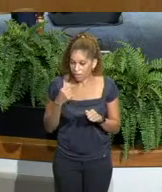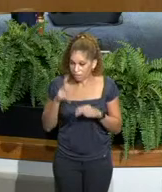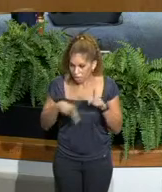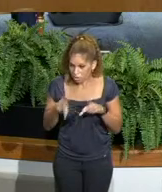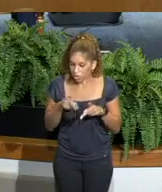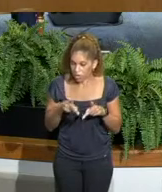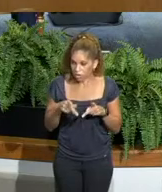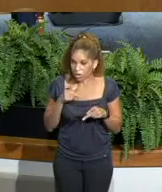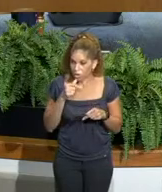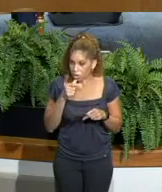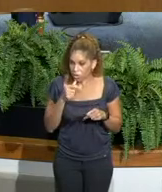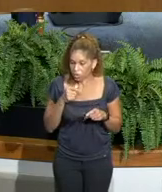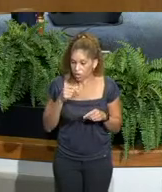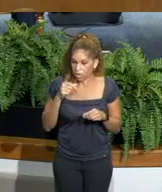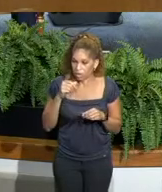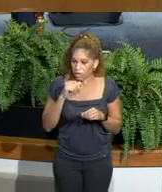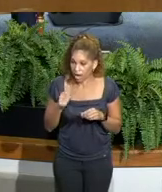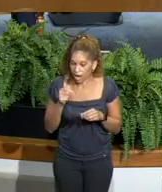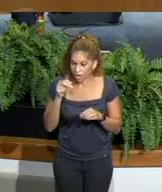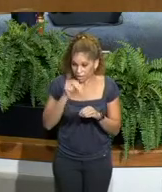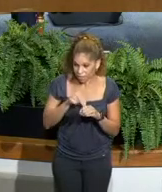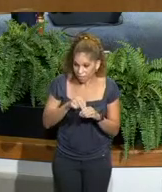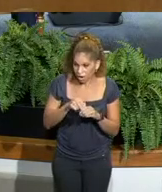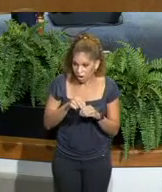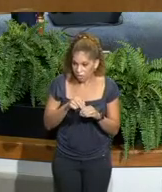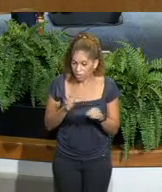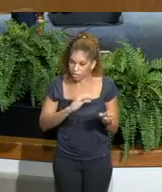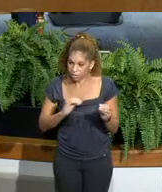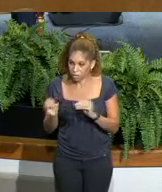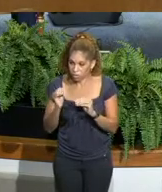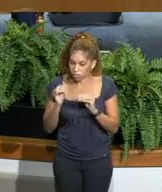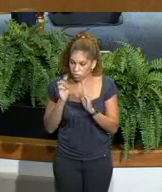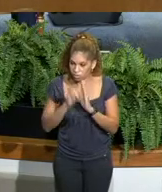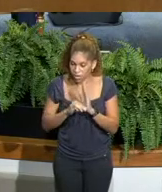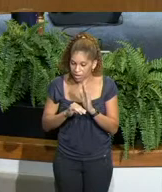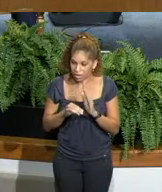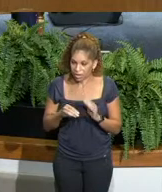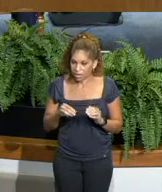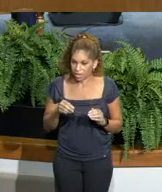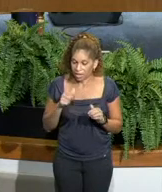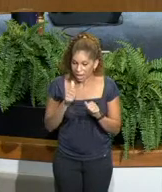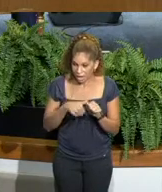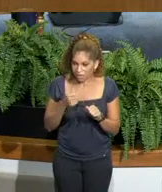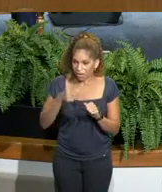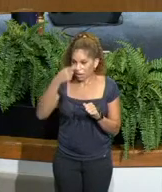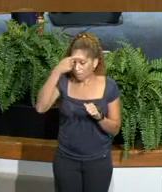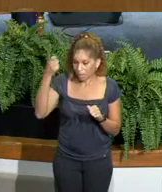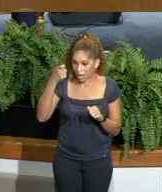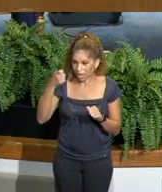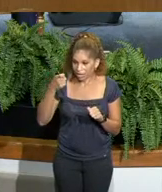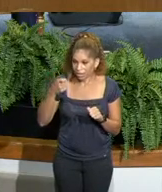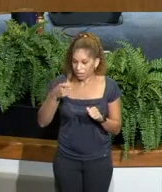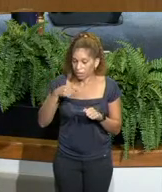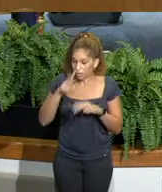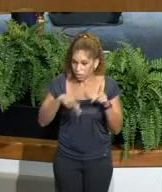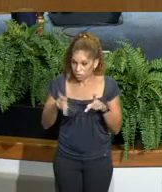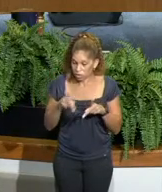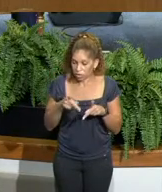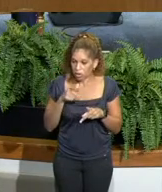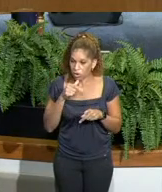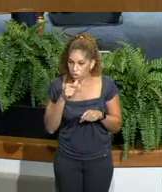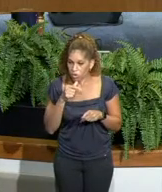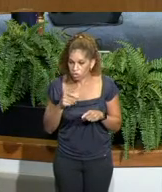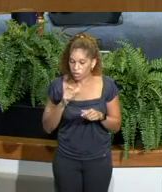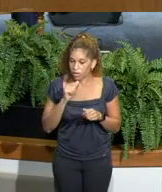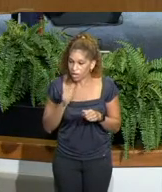murdered Jimmie Lee Jackson, every Negro man and Negro woman who stands by without joining this fight as their brothers